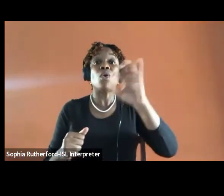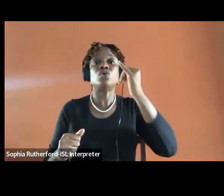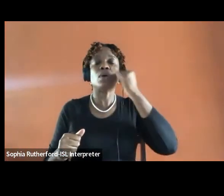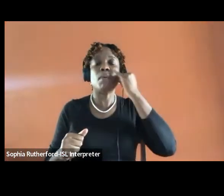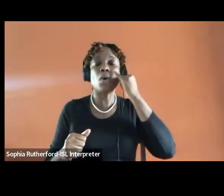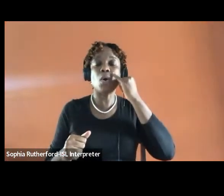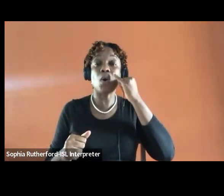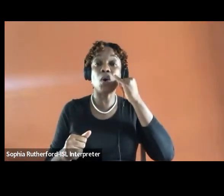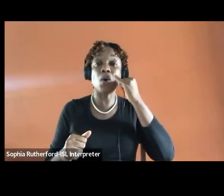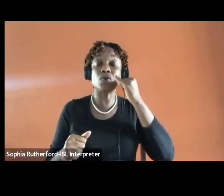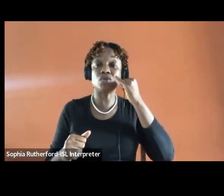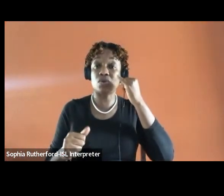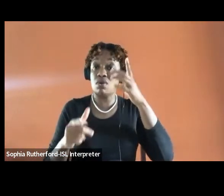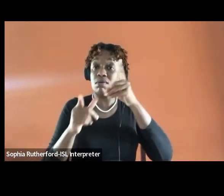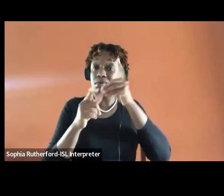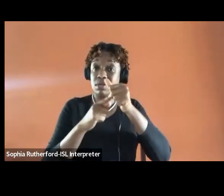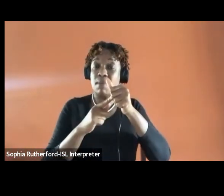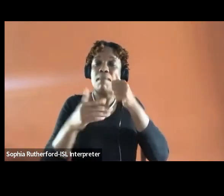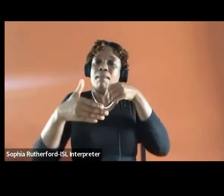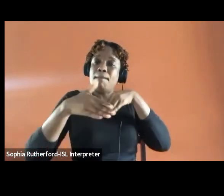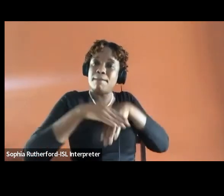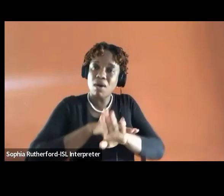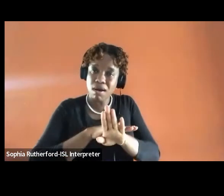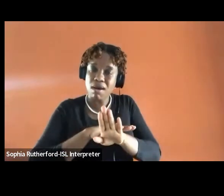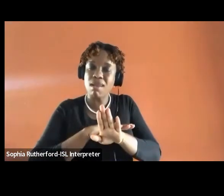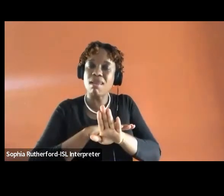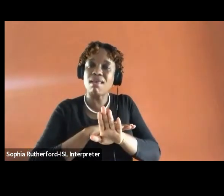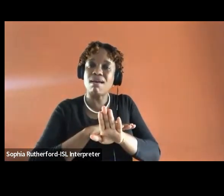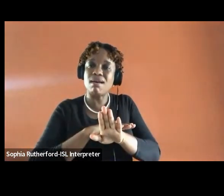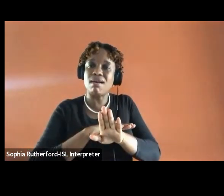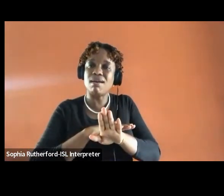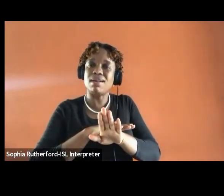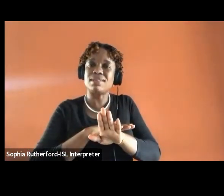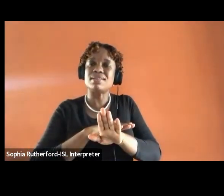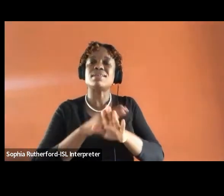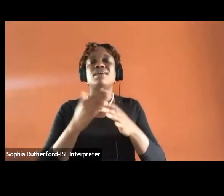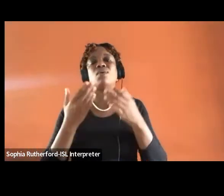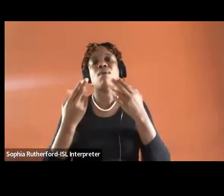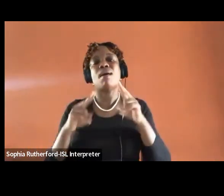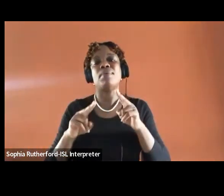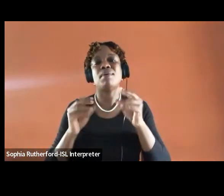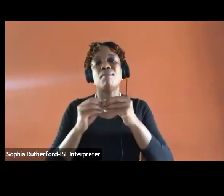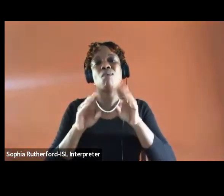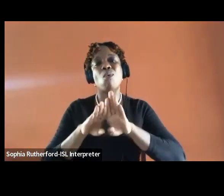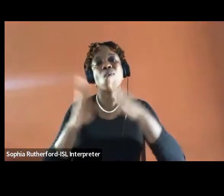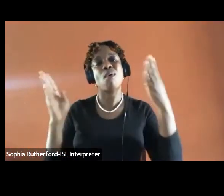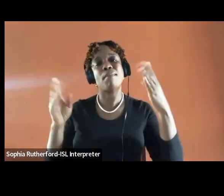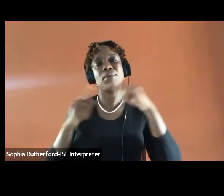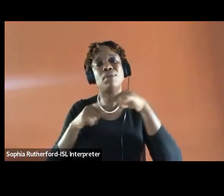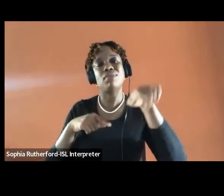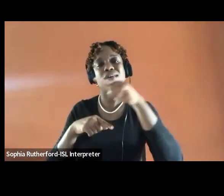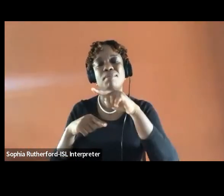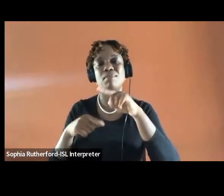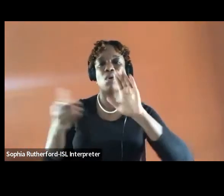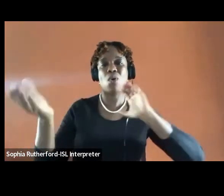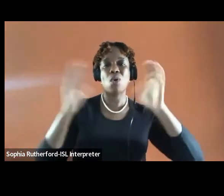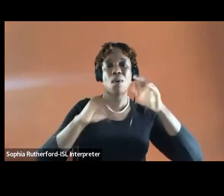disabled, there is more open to them than a person who develops a disability.